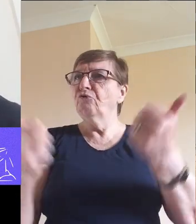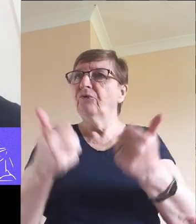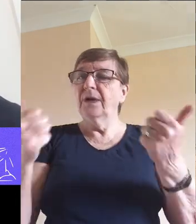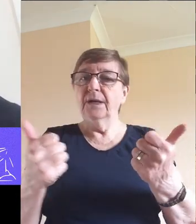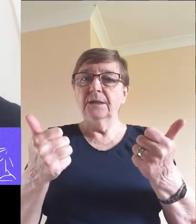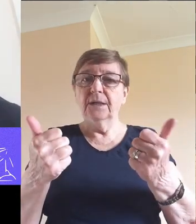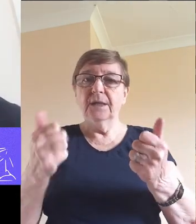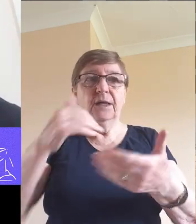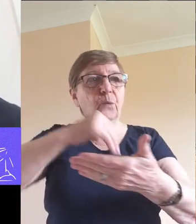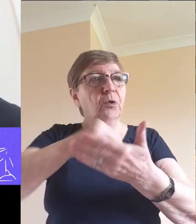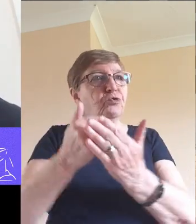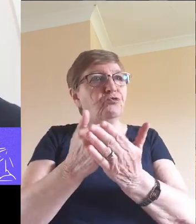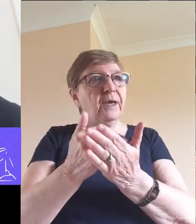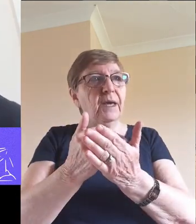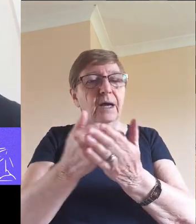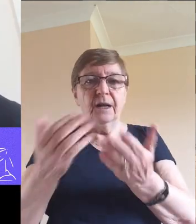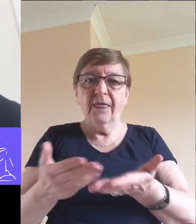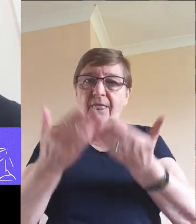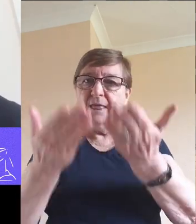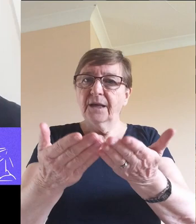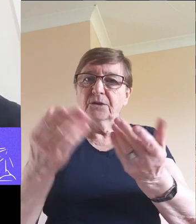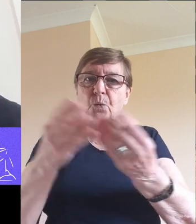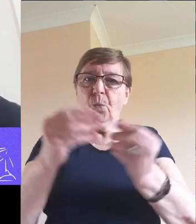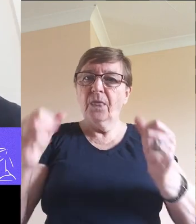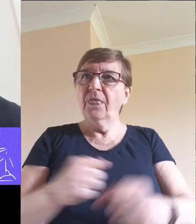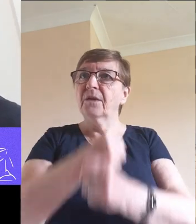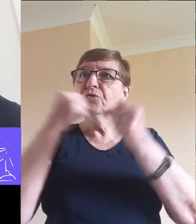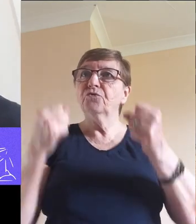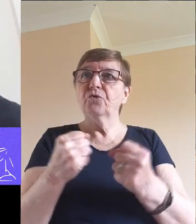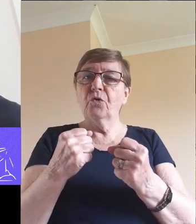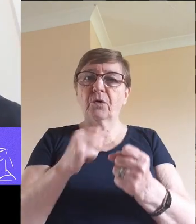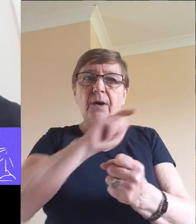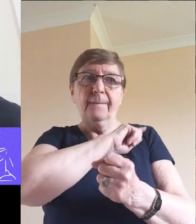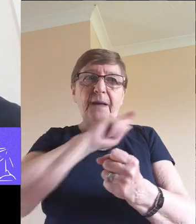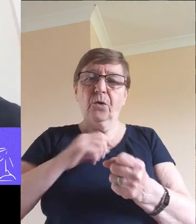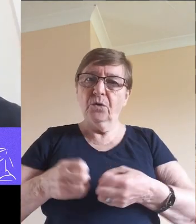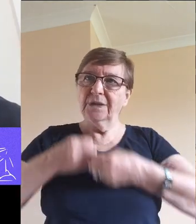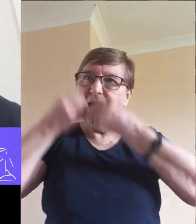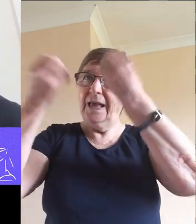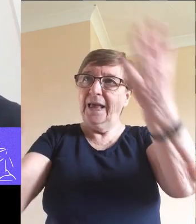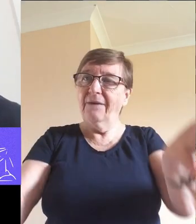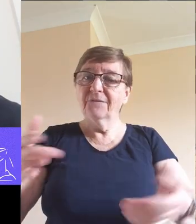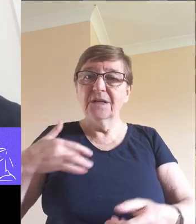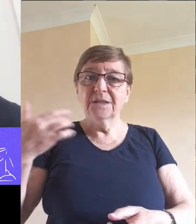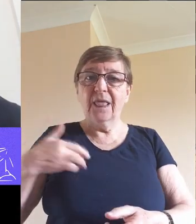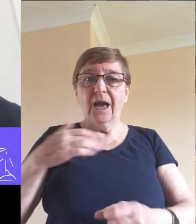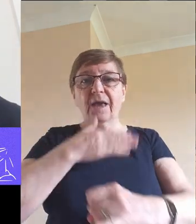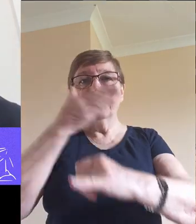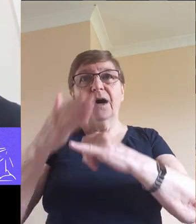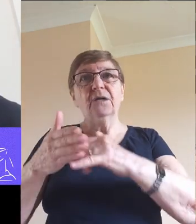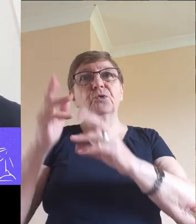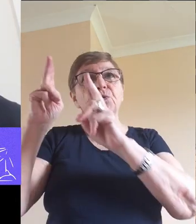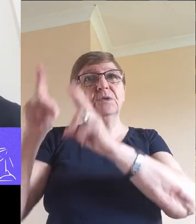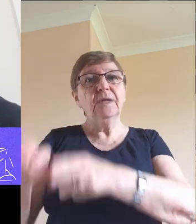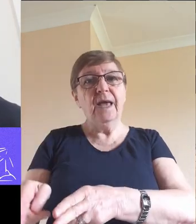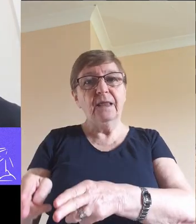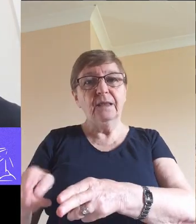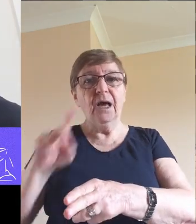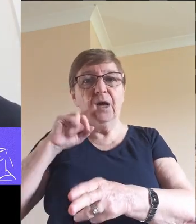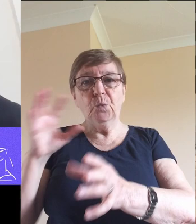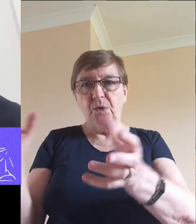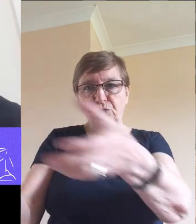spoils with the strong. Because he poured out his life unto death, and was numbered with the